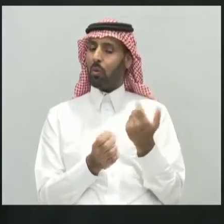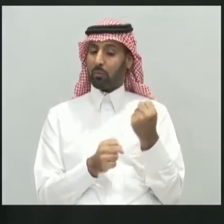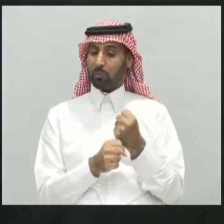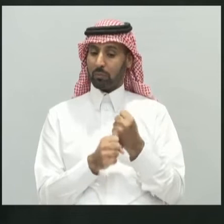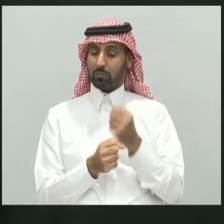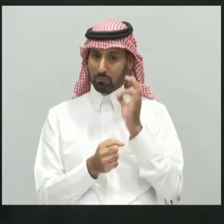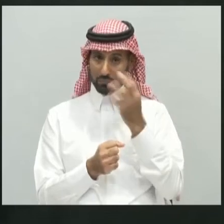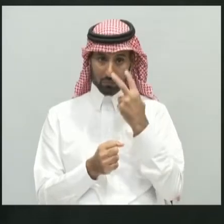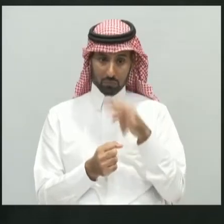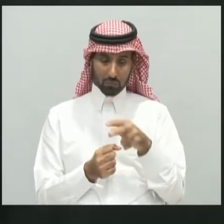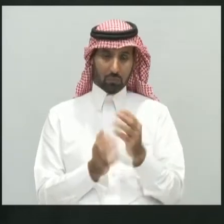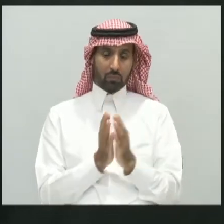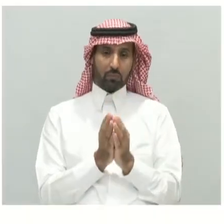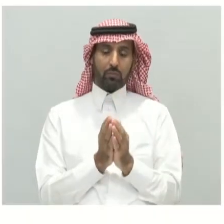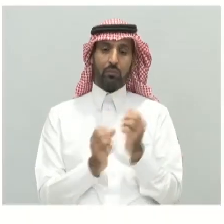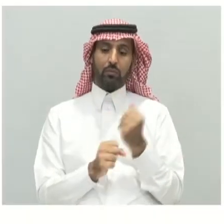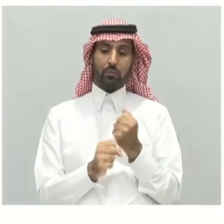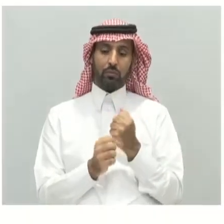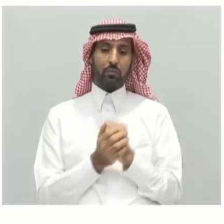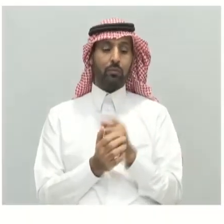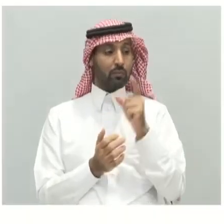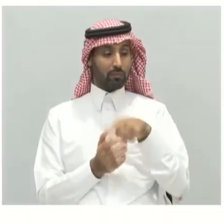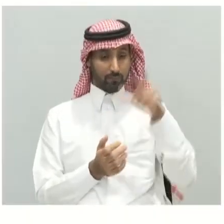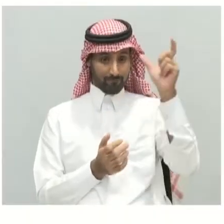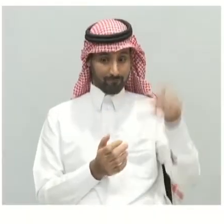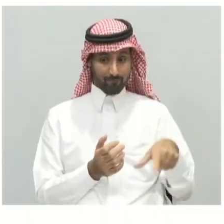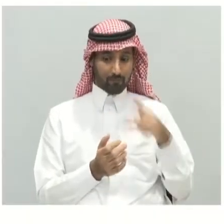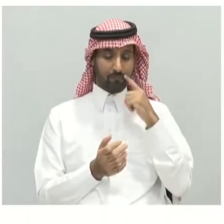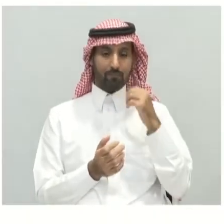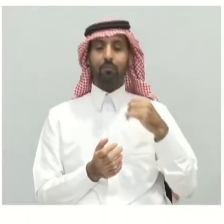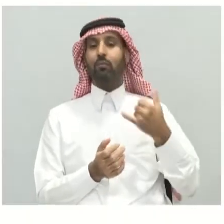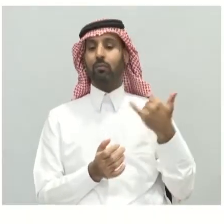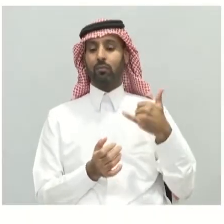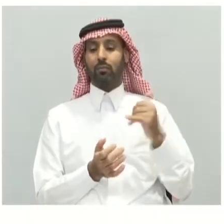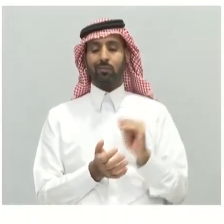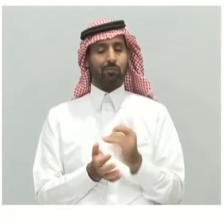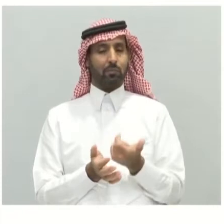okay? The subject is not more important, okay?